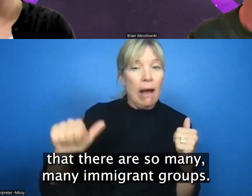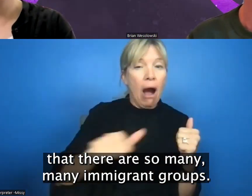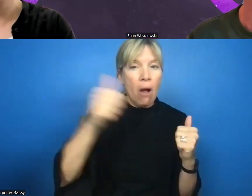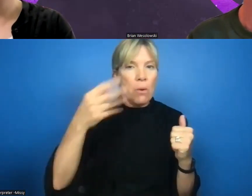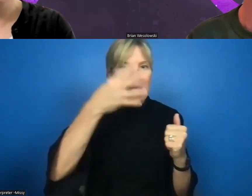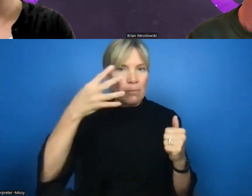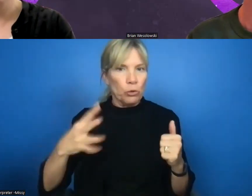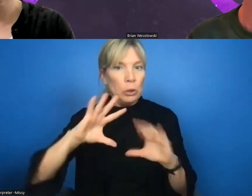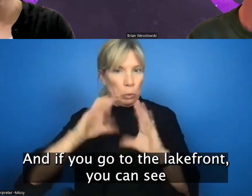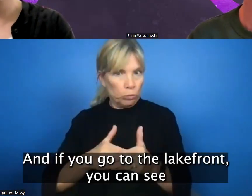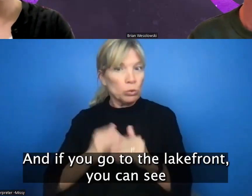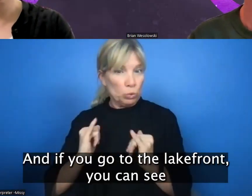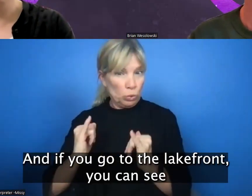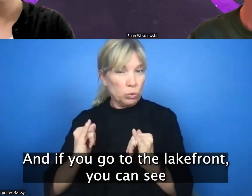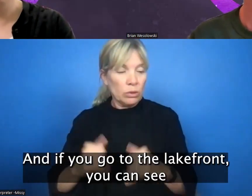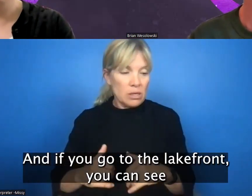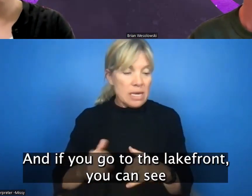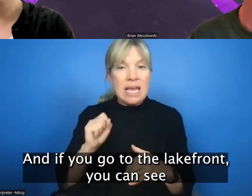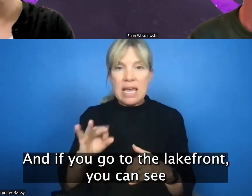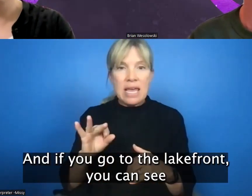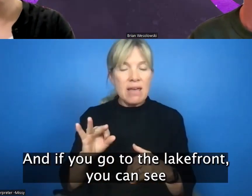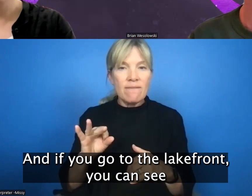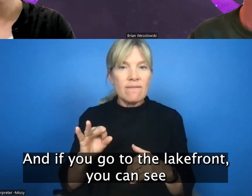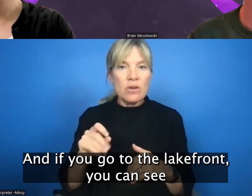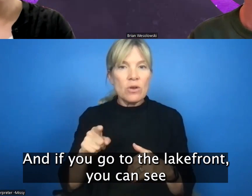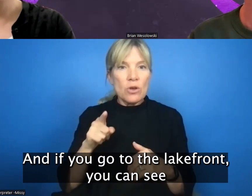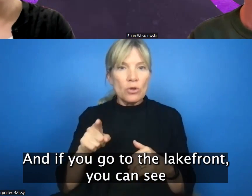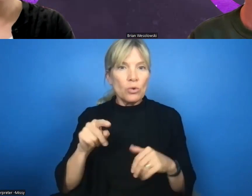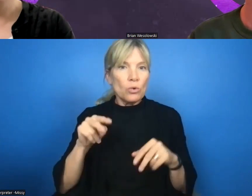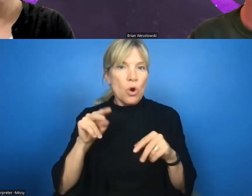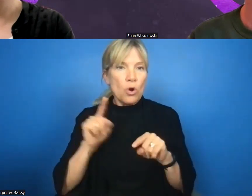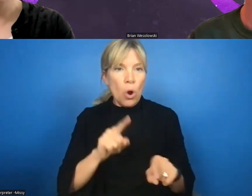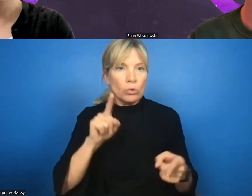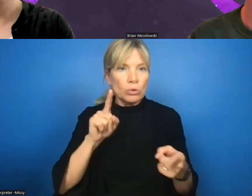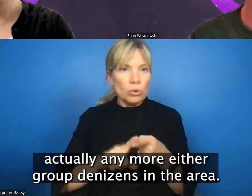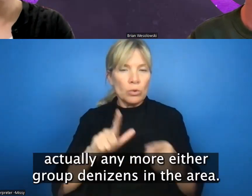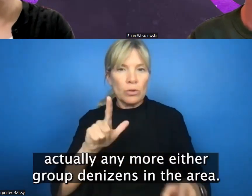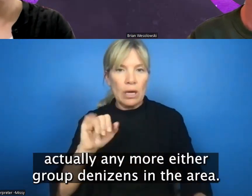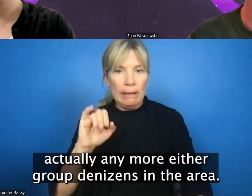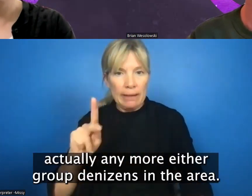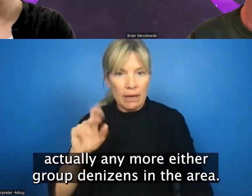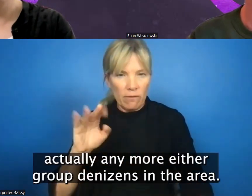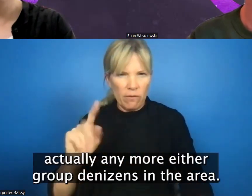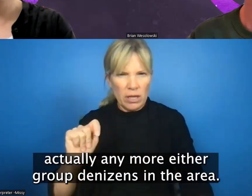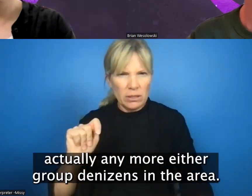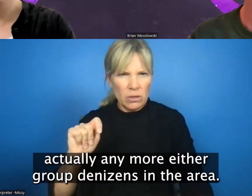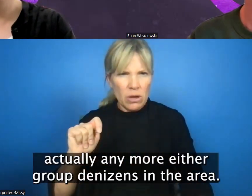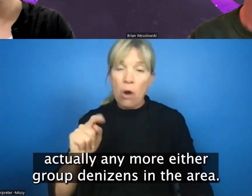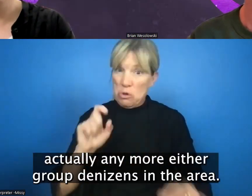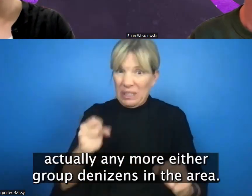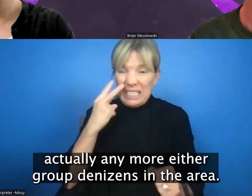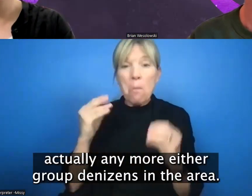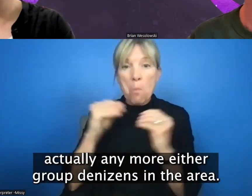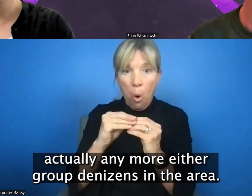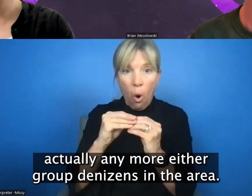immigrant groups. And if you go to the lakefront, you can see actually any more other